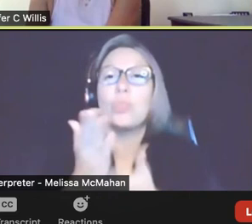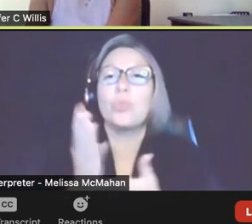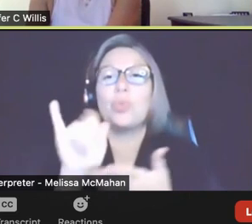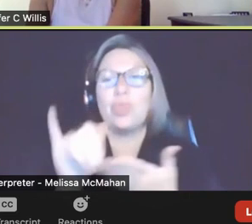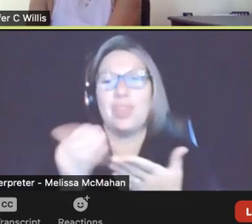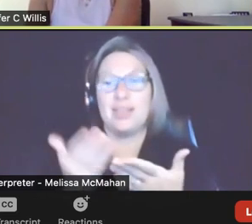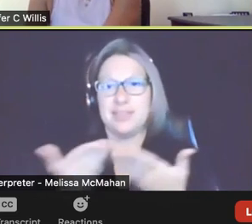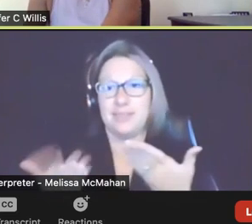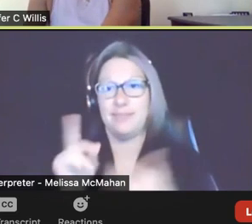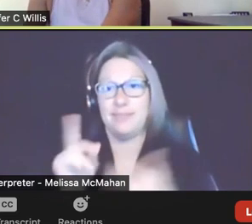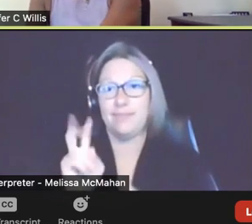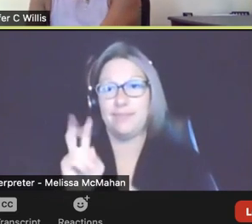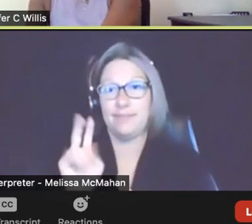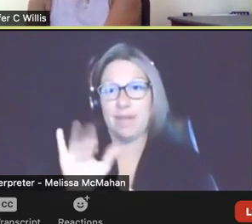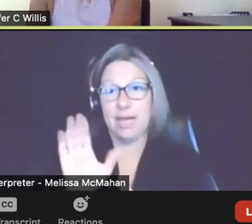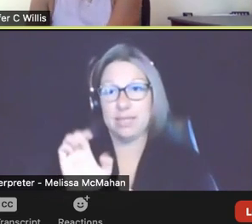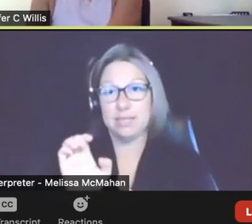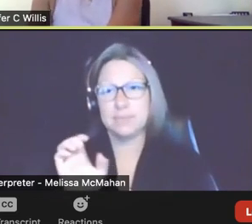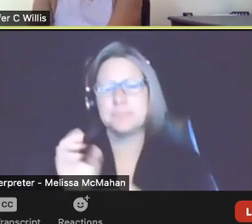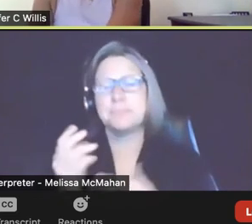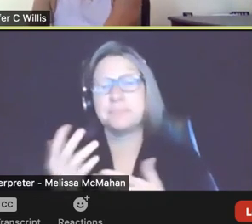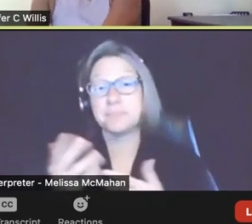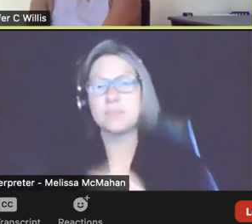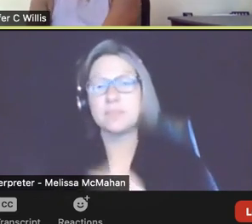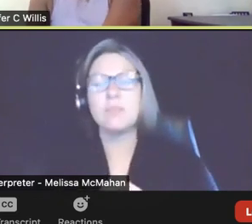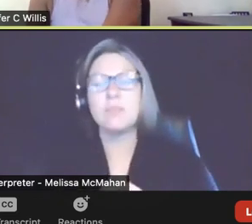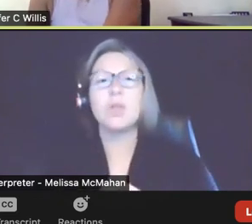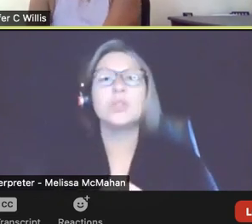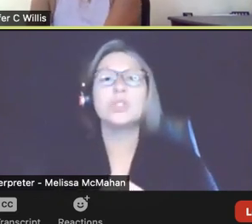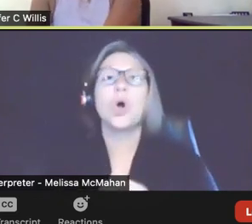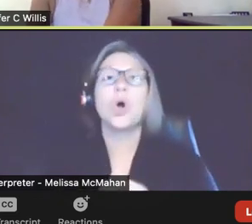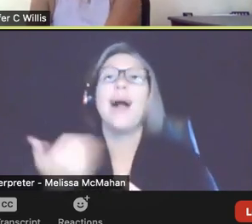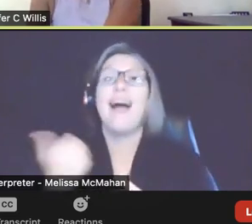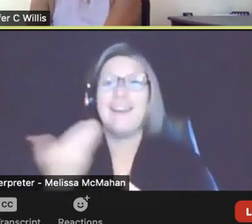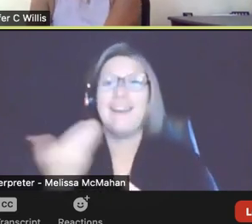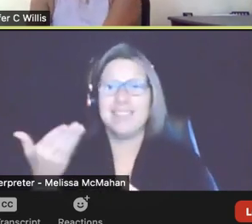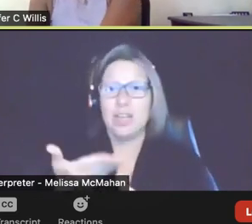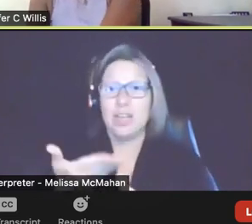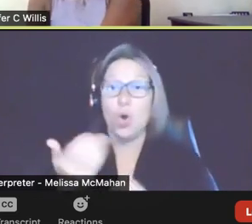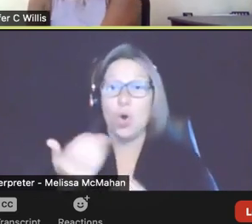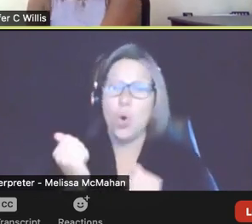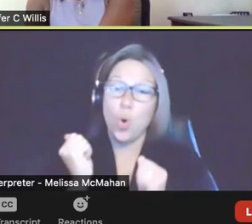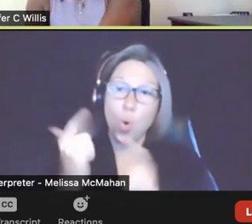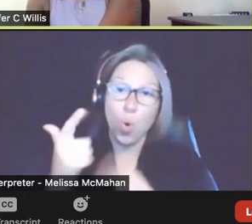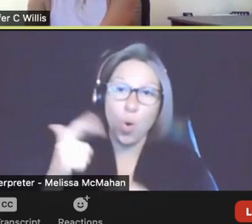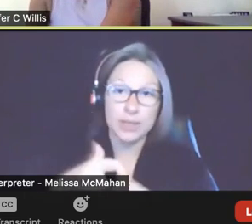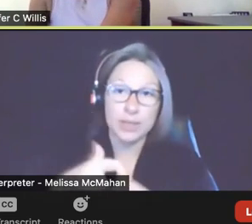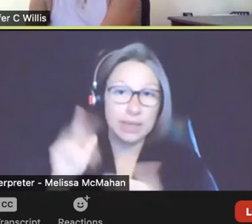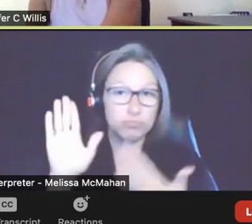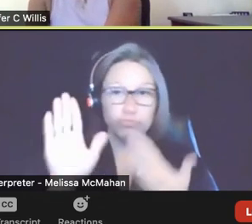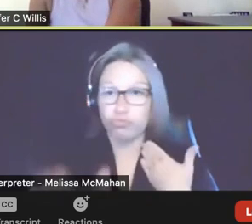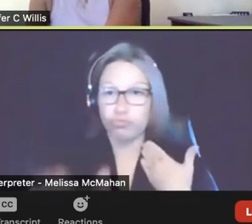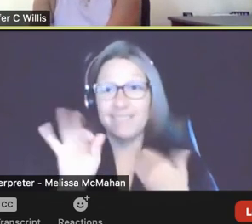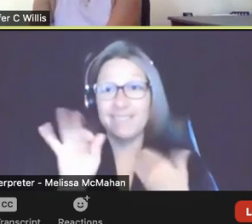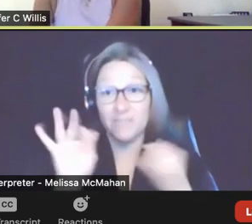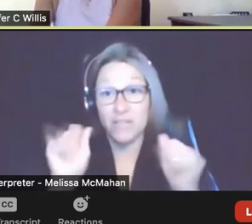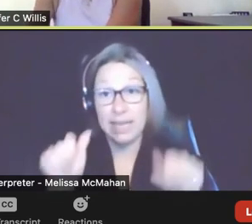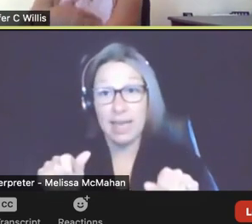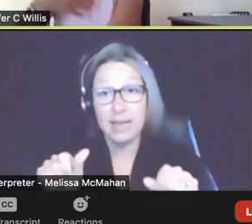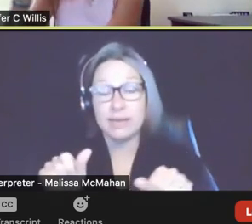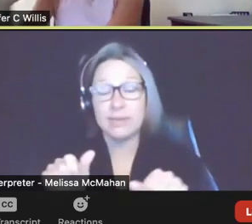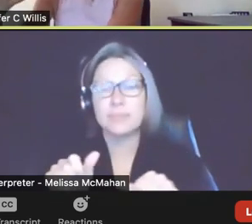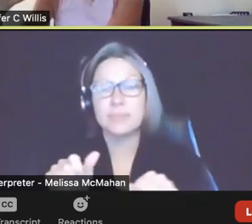device. So one thing is definitely having it present with the child at all times, if that's a possibility, so that